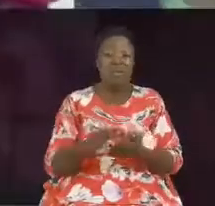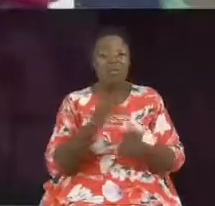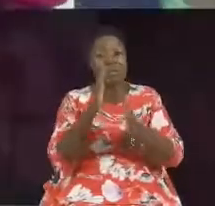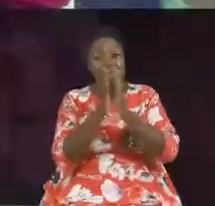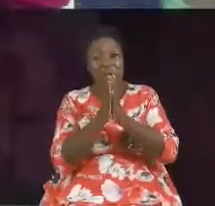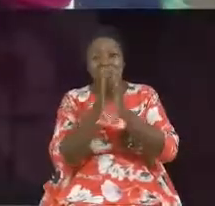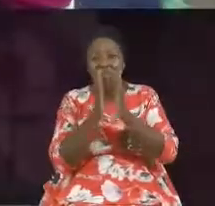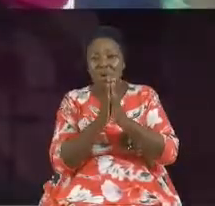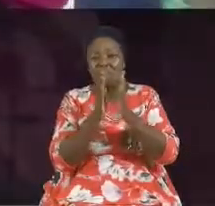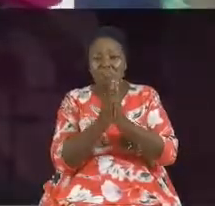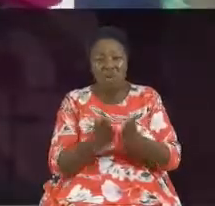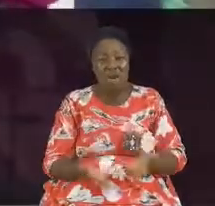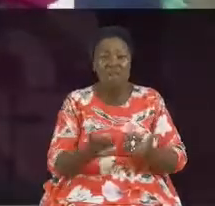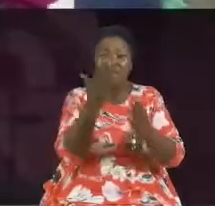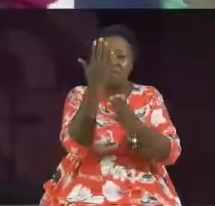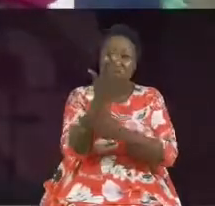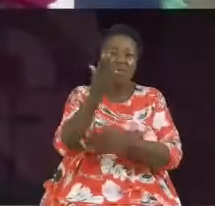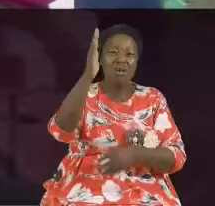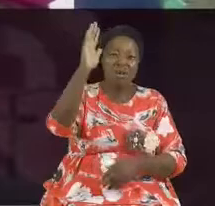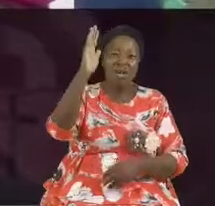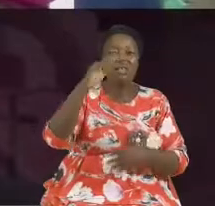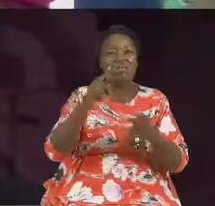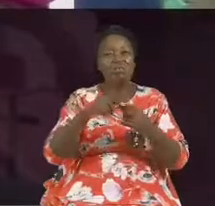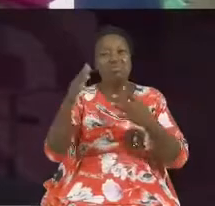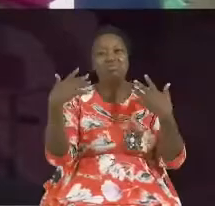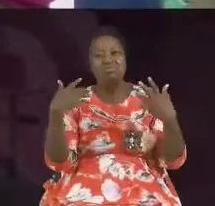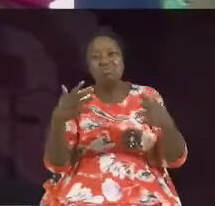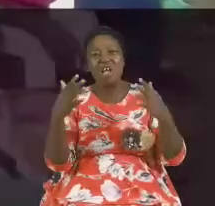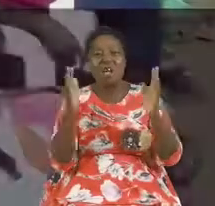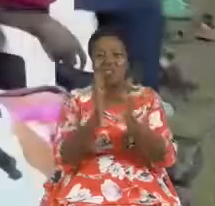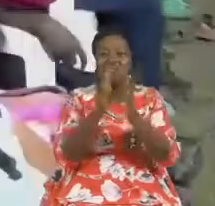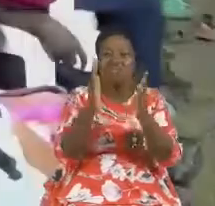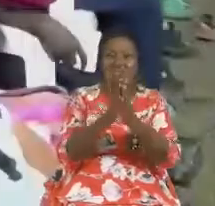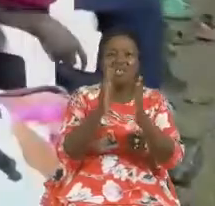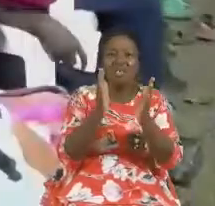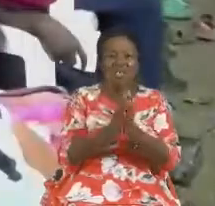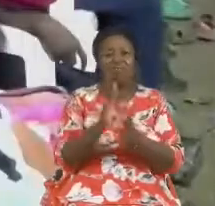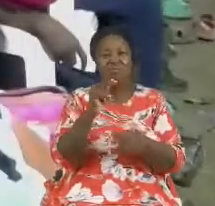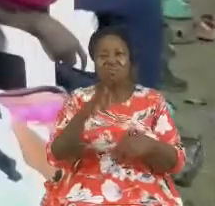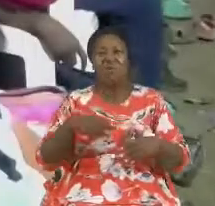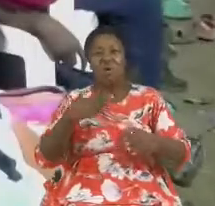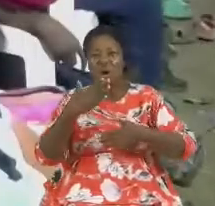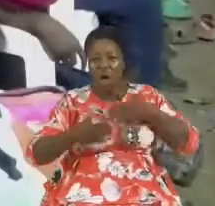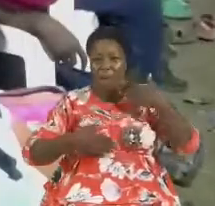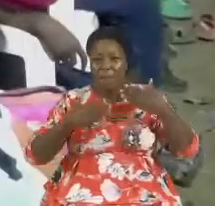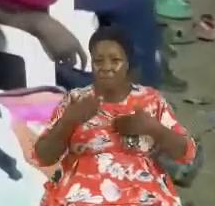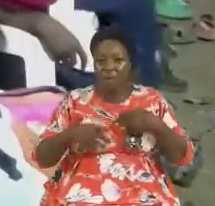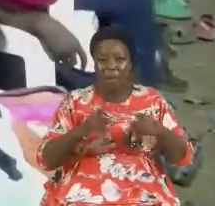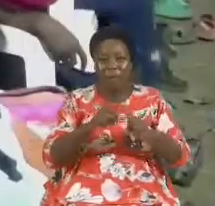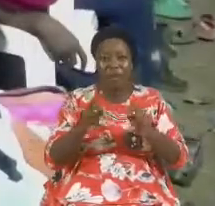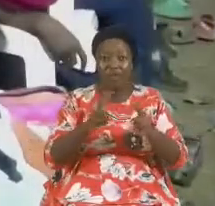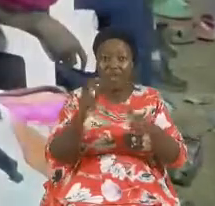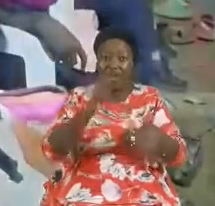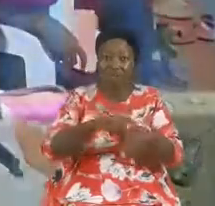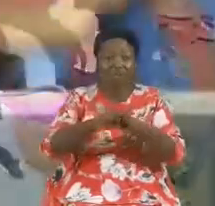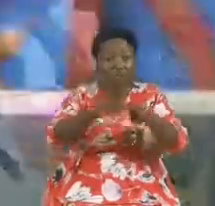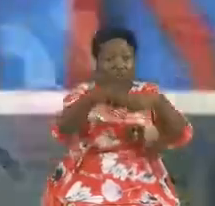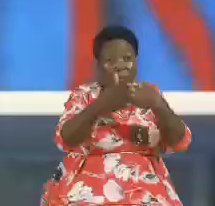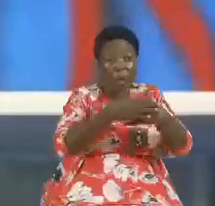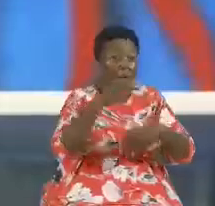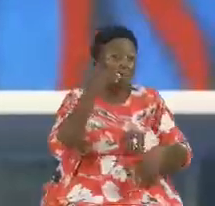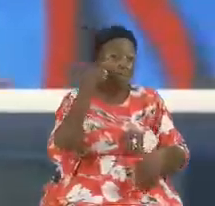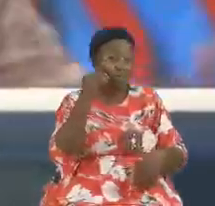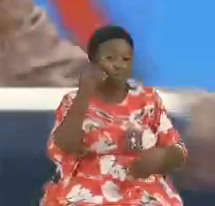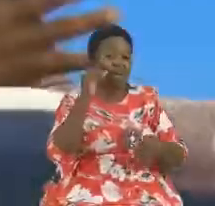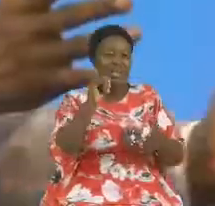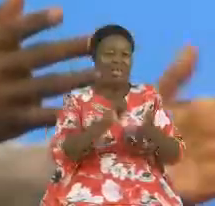crusade, you sang, you prayed, you raised your hand, you clapped, you rejoiced,